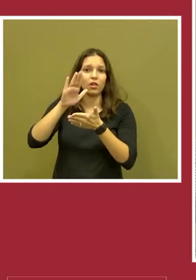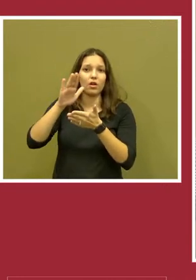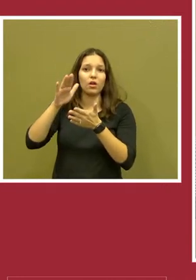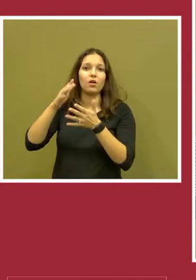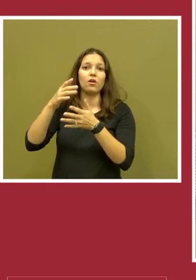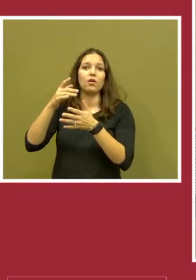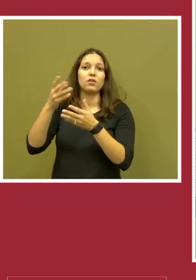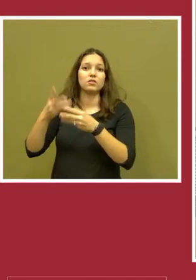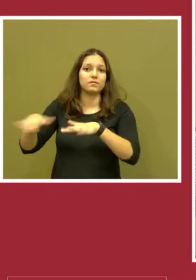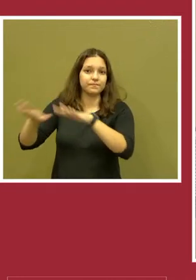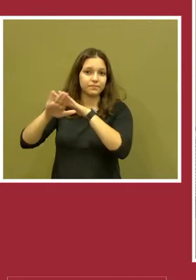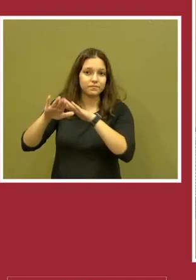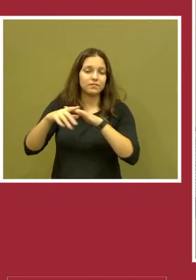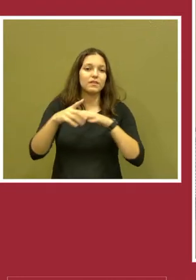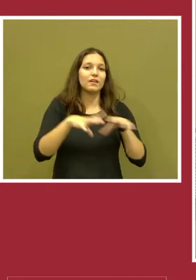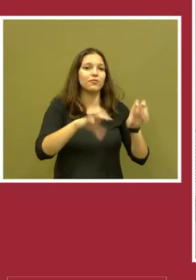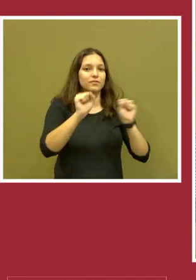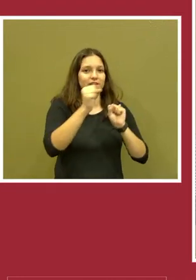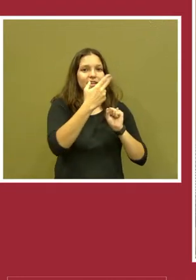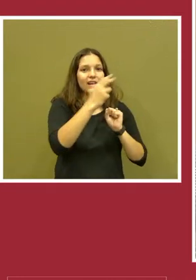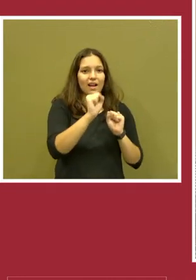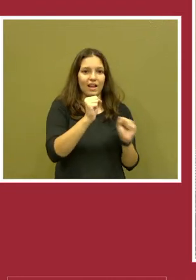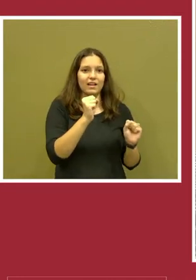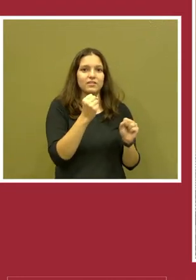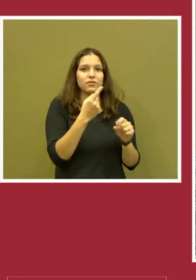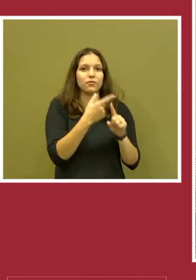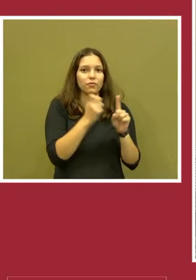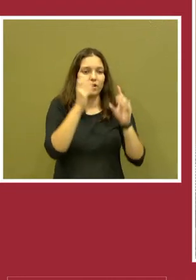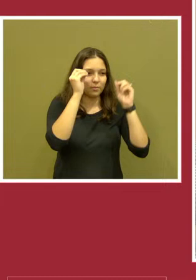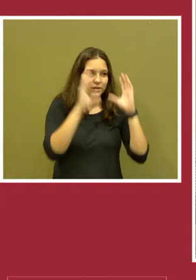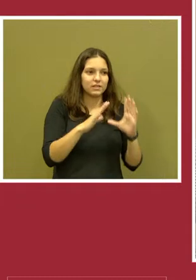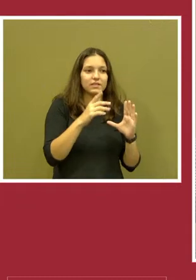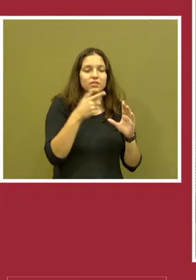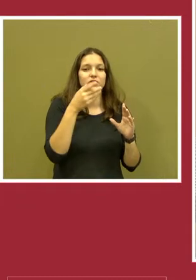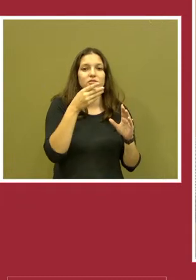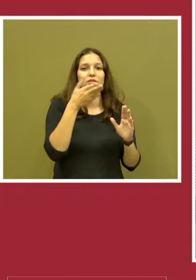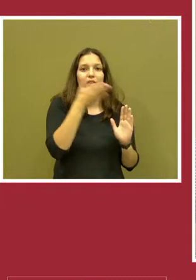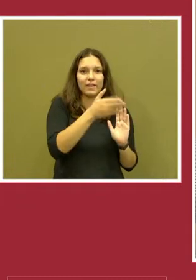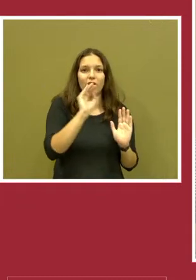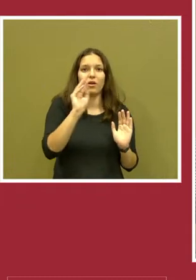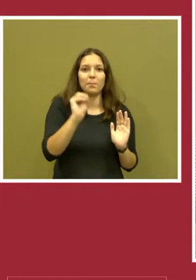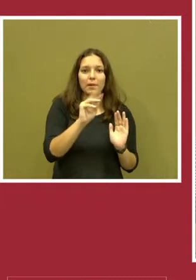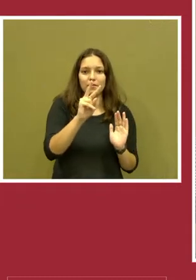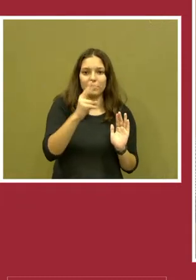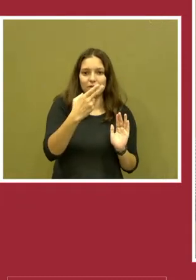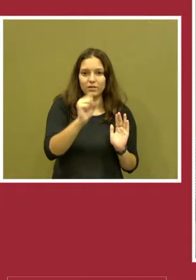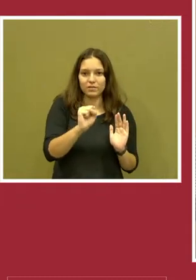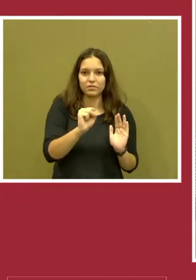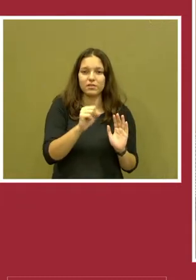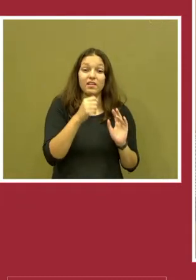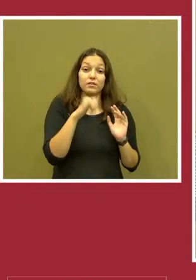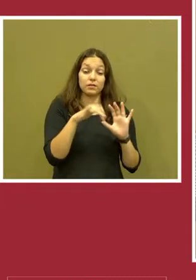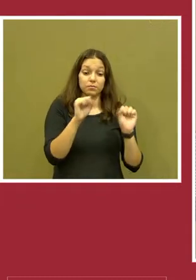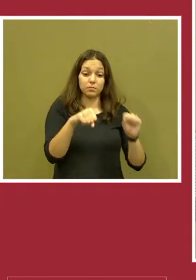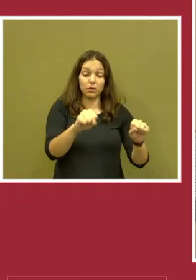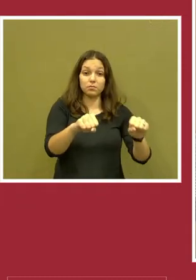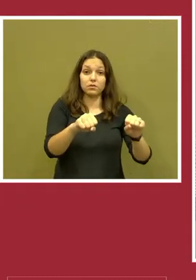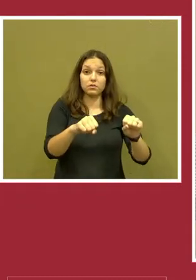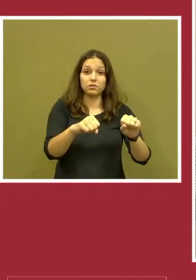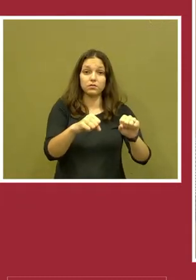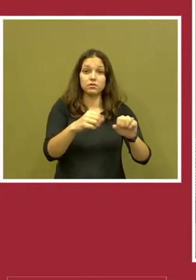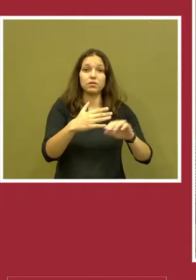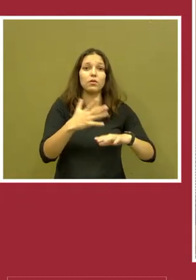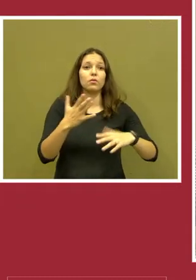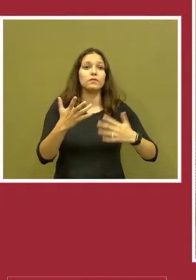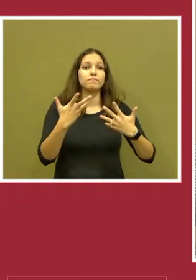at the high school campus taking the courses from a teacher at Mountain View High School. So that's a possibility. That's a precedent that's been